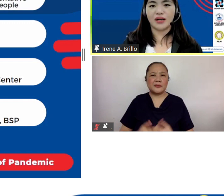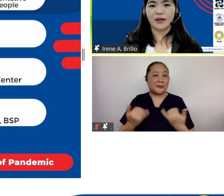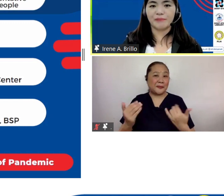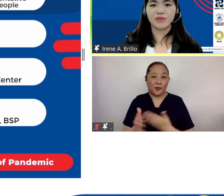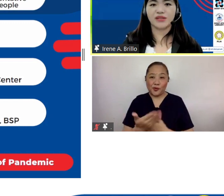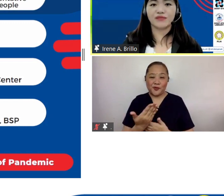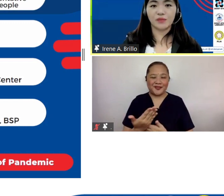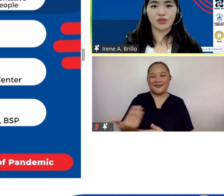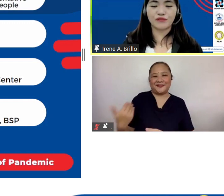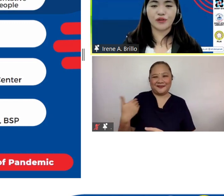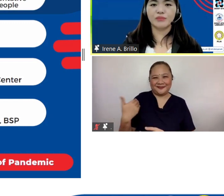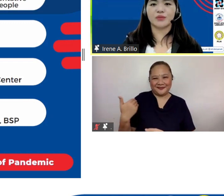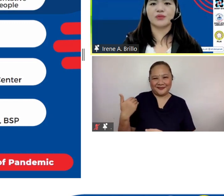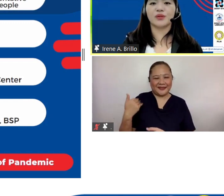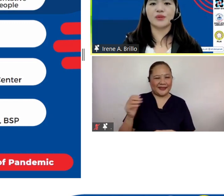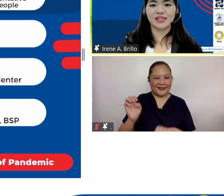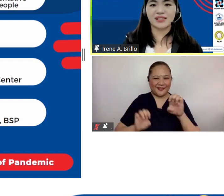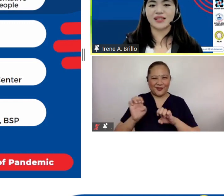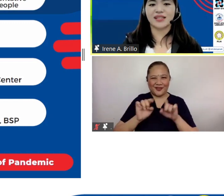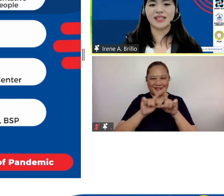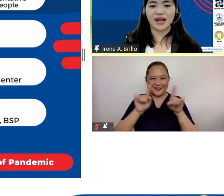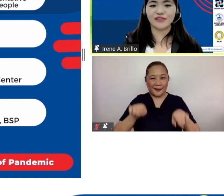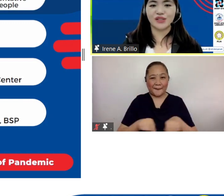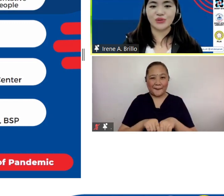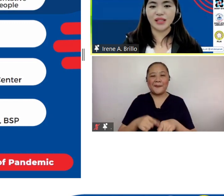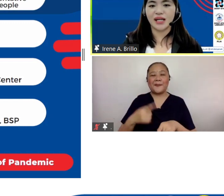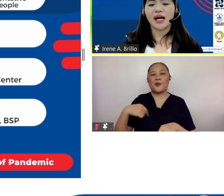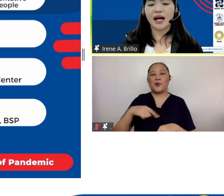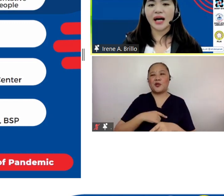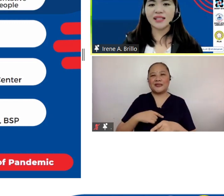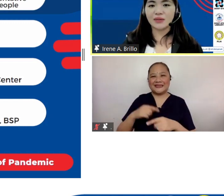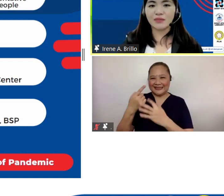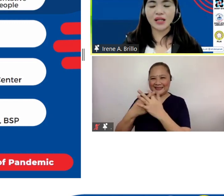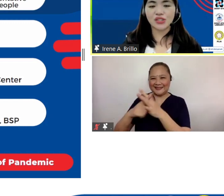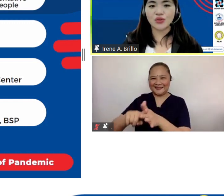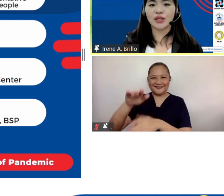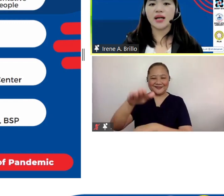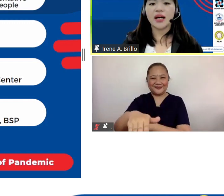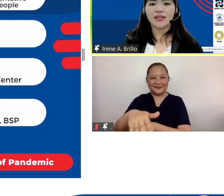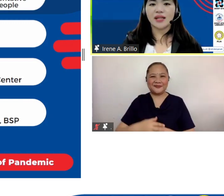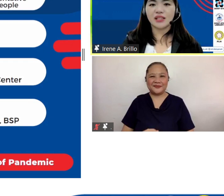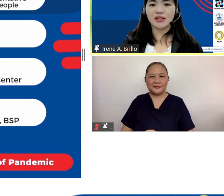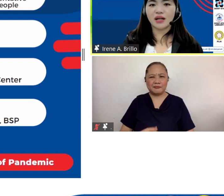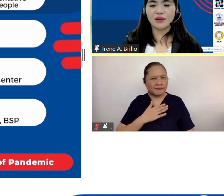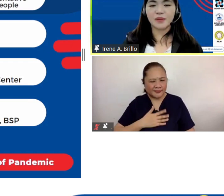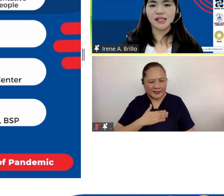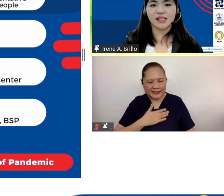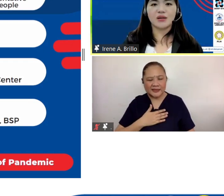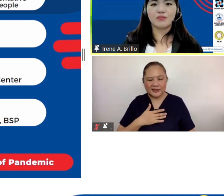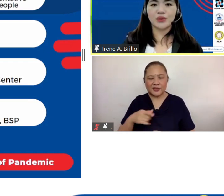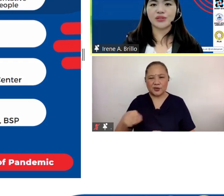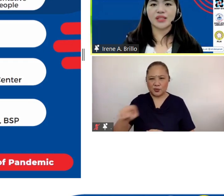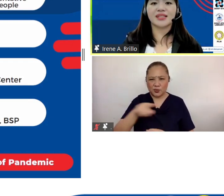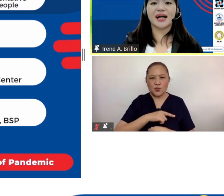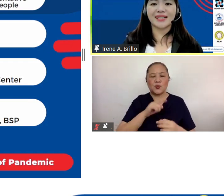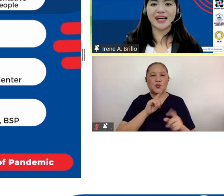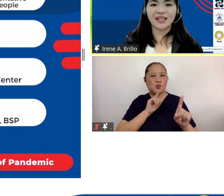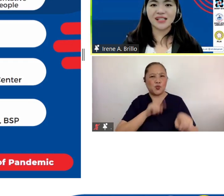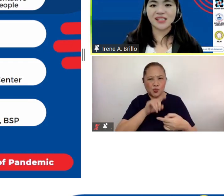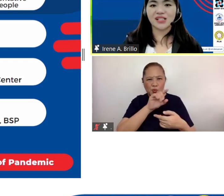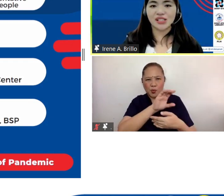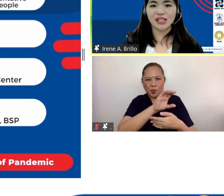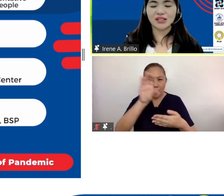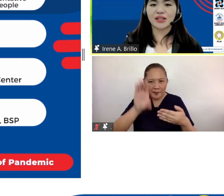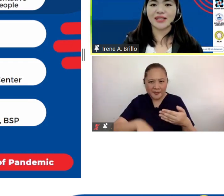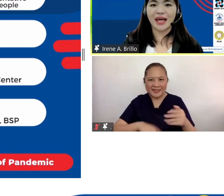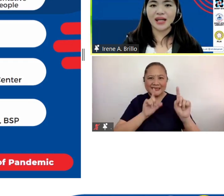tayong evaluation form, but we will start this afternoon. Kindly make sure that you accomplish both the